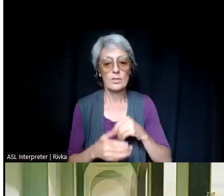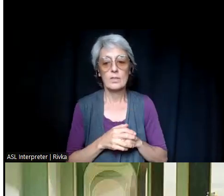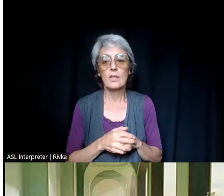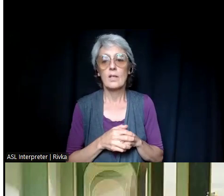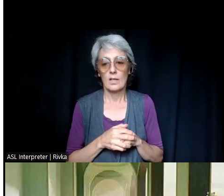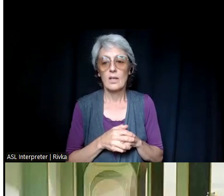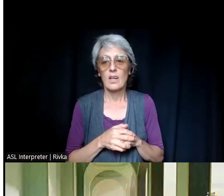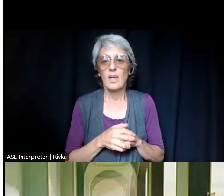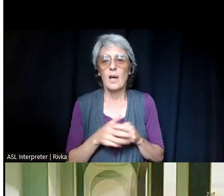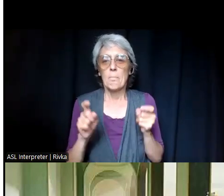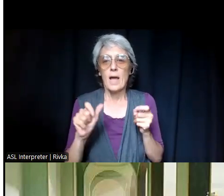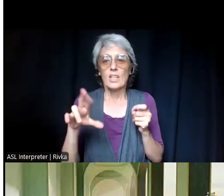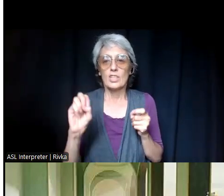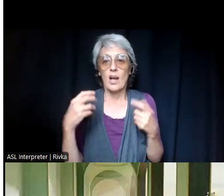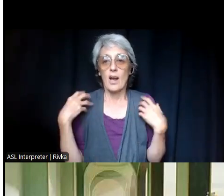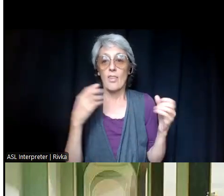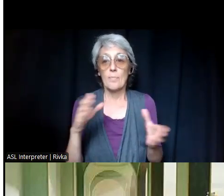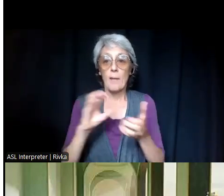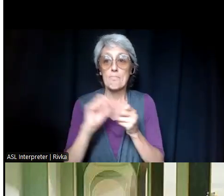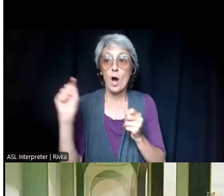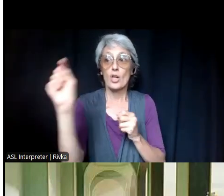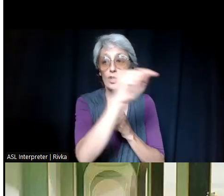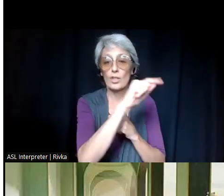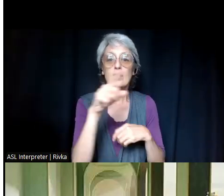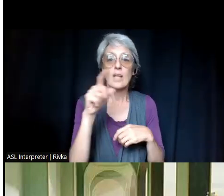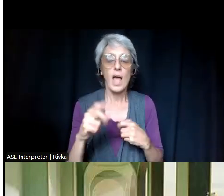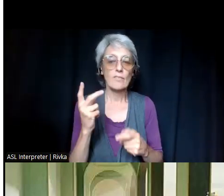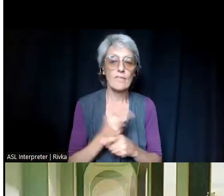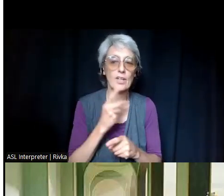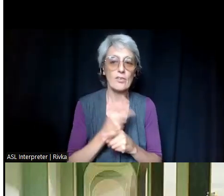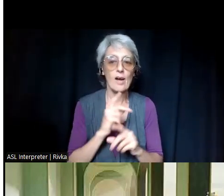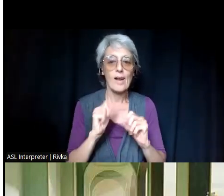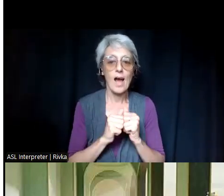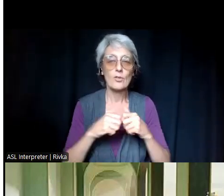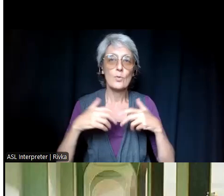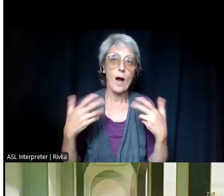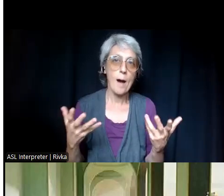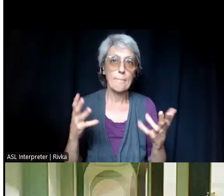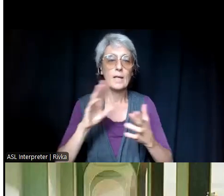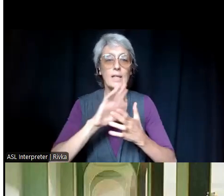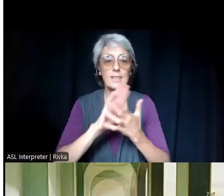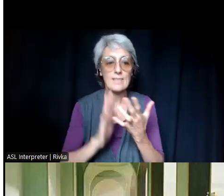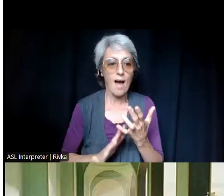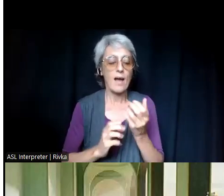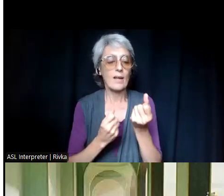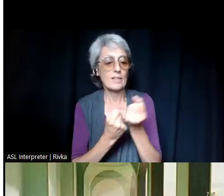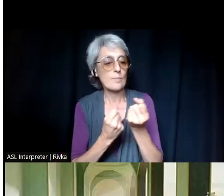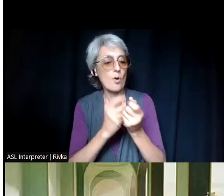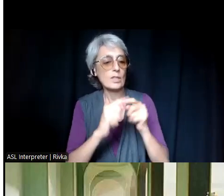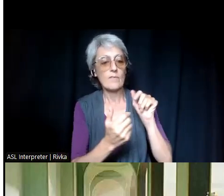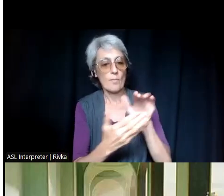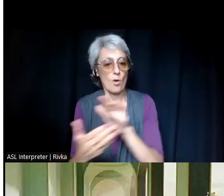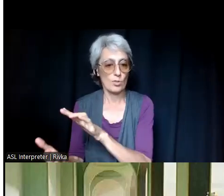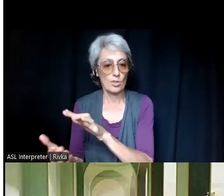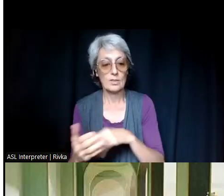have had to make inroads to designing and supporting approaches that really look at the